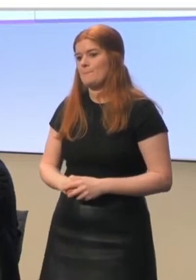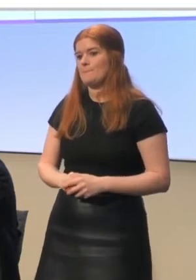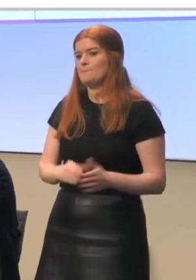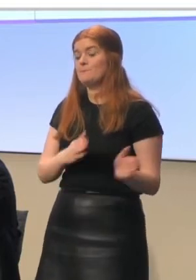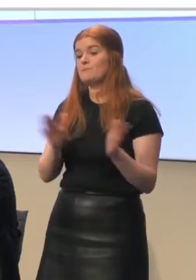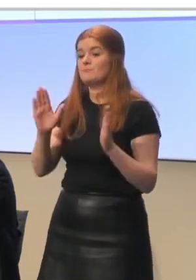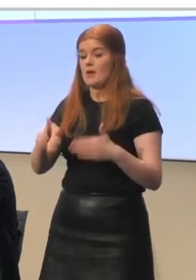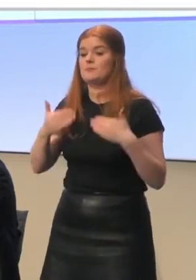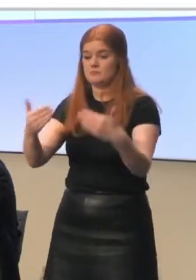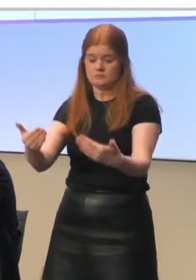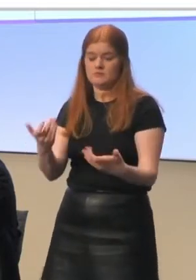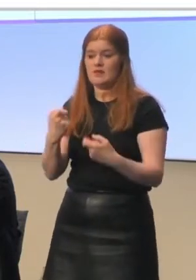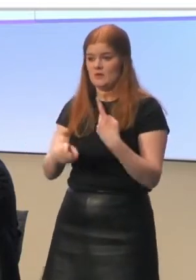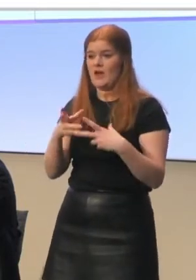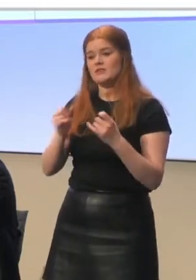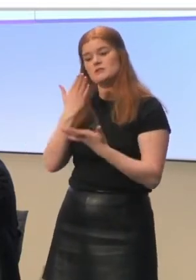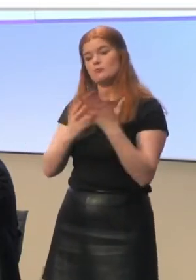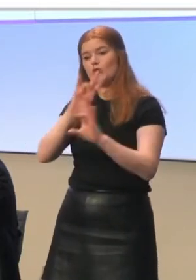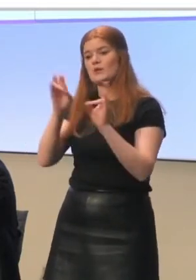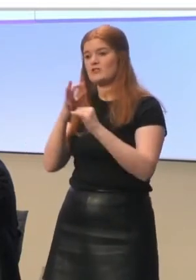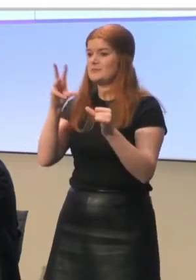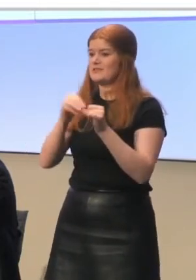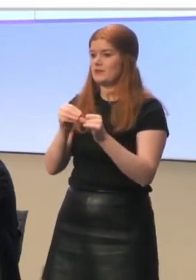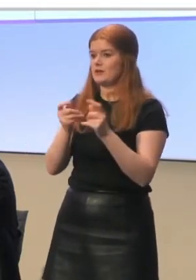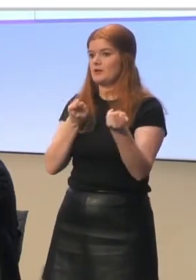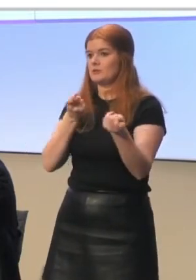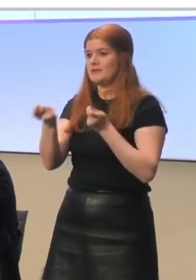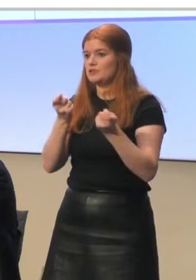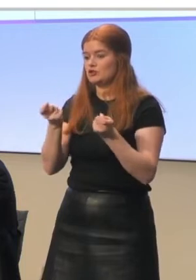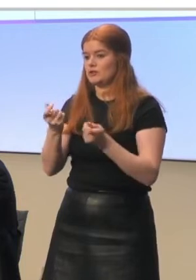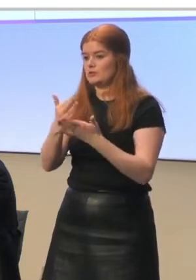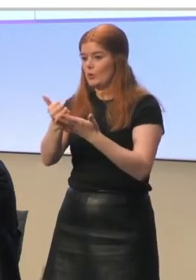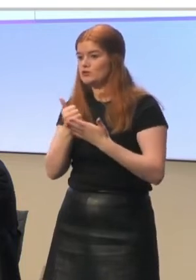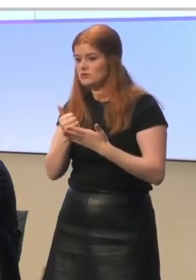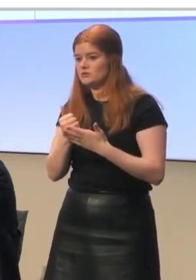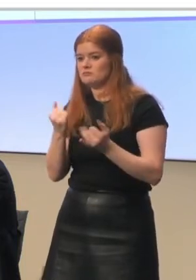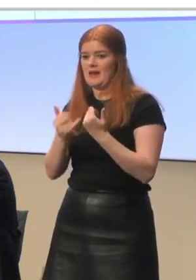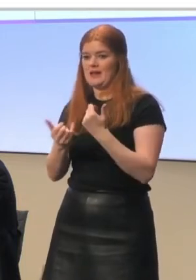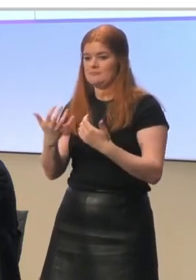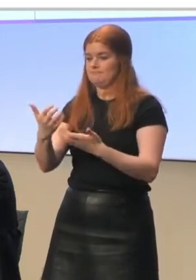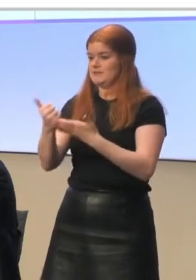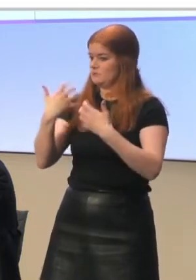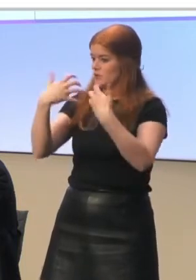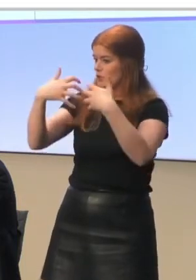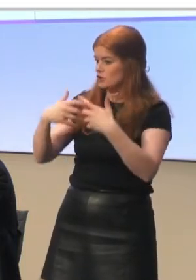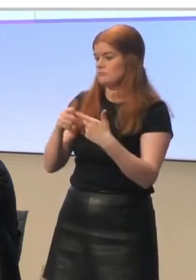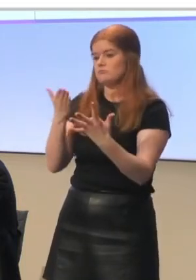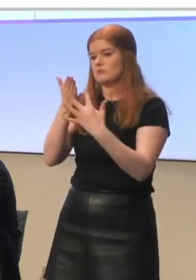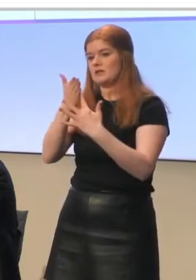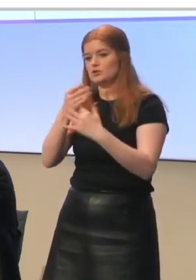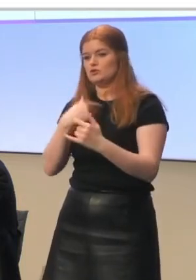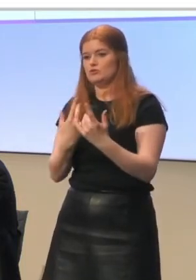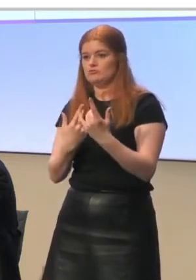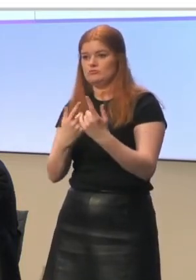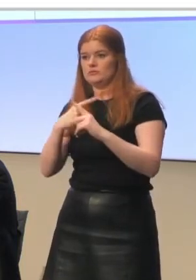Beyond that then, there were requests for specific accommodations and supports in terms of assistive technology, access to RACE,